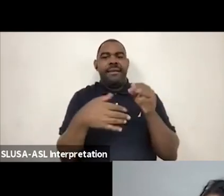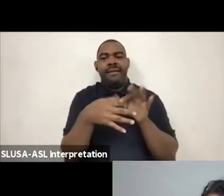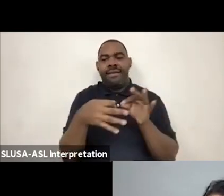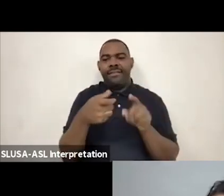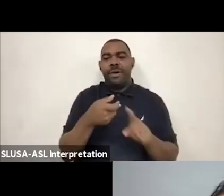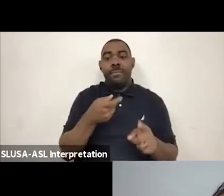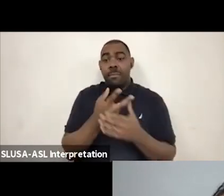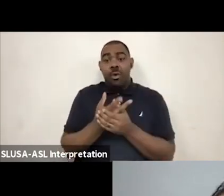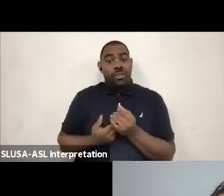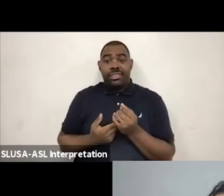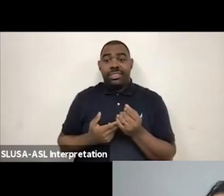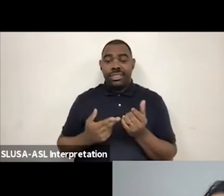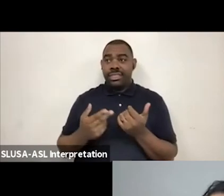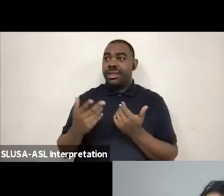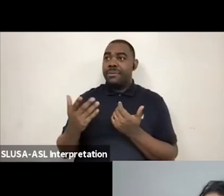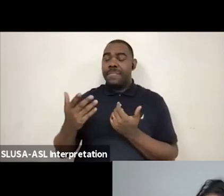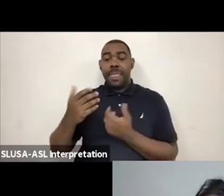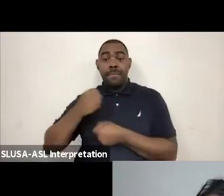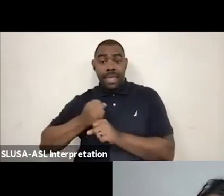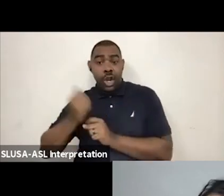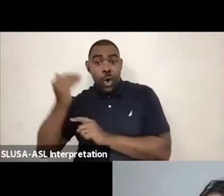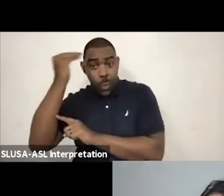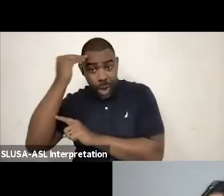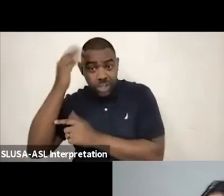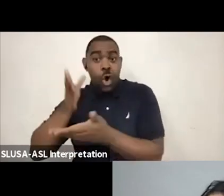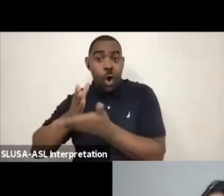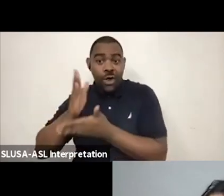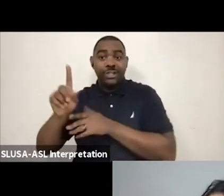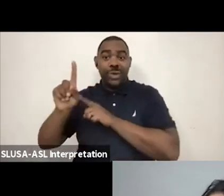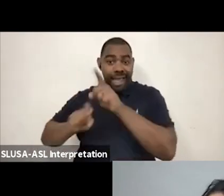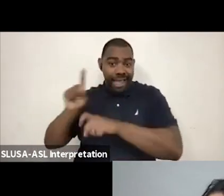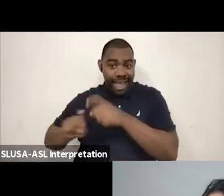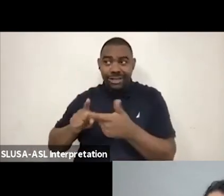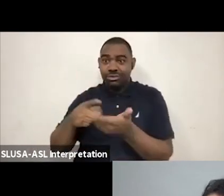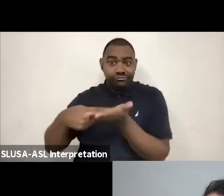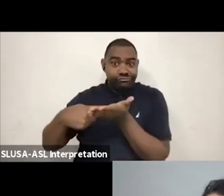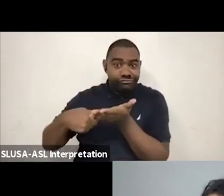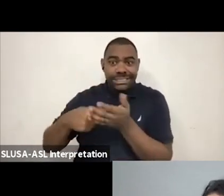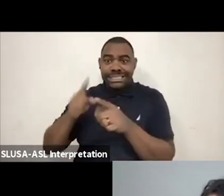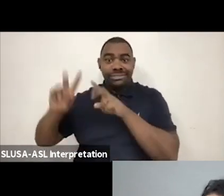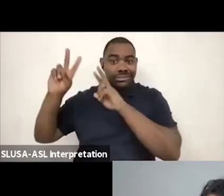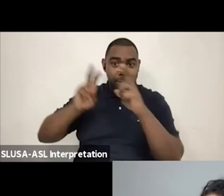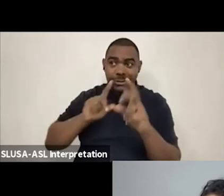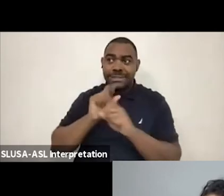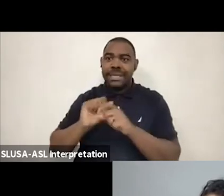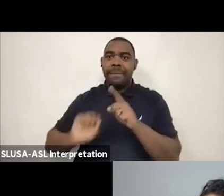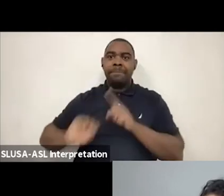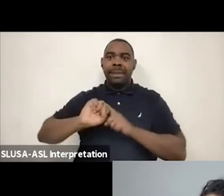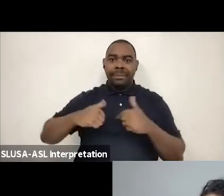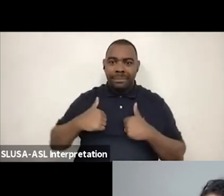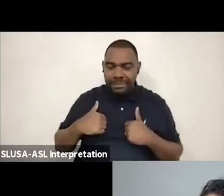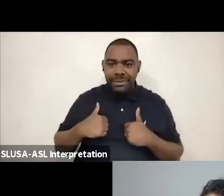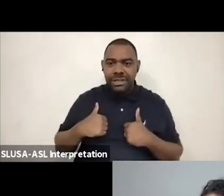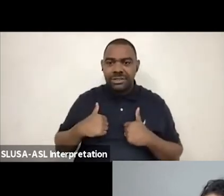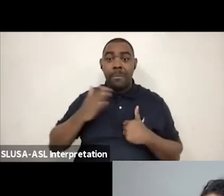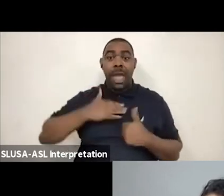scope of knowledge, both from making me aware that it's okay to ask those questions and talk about topics that